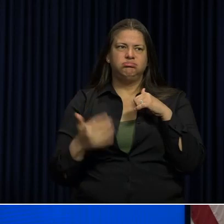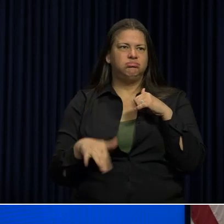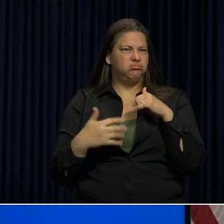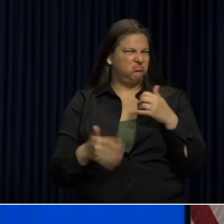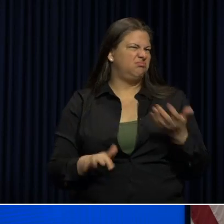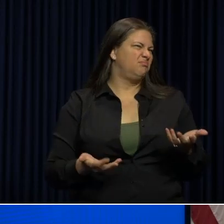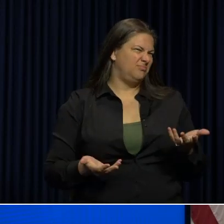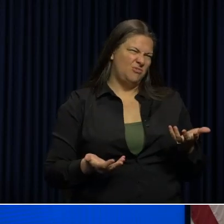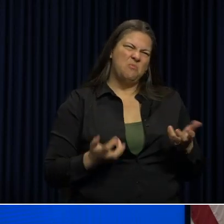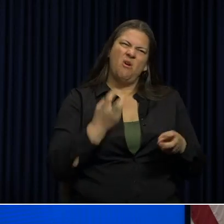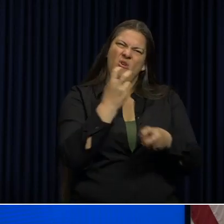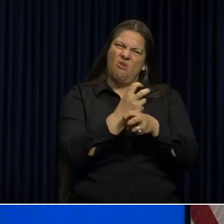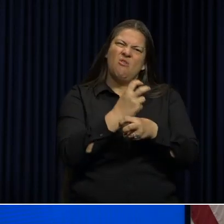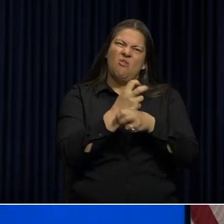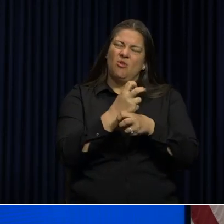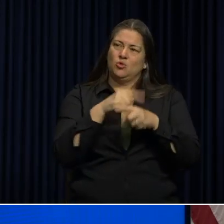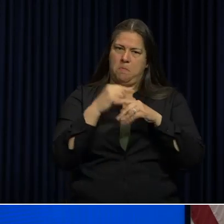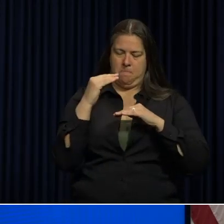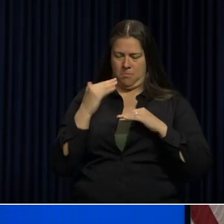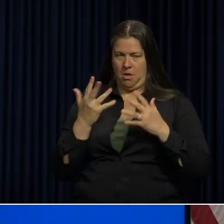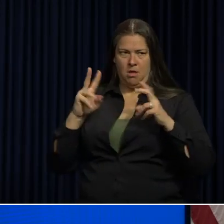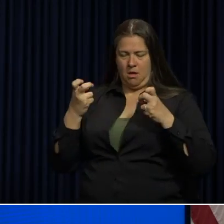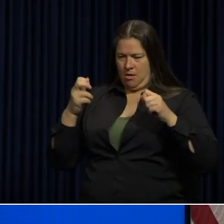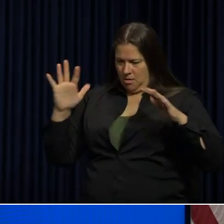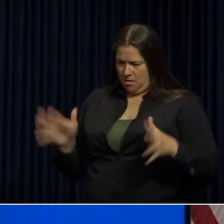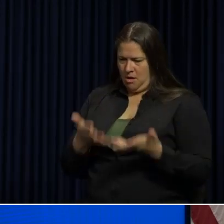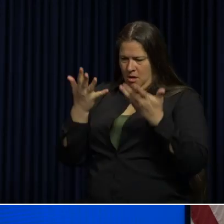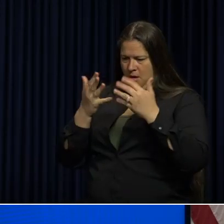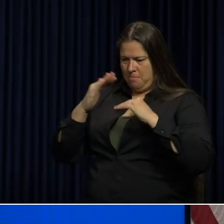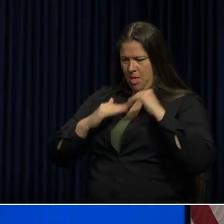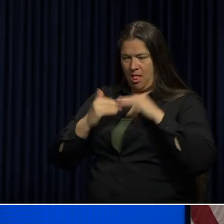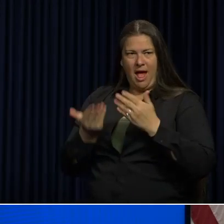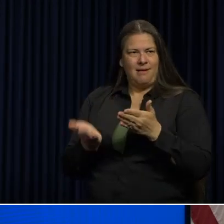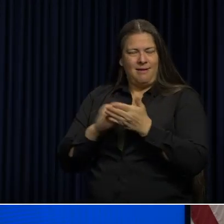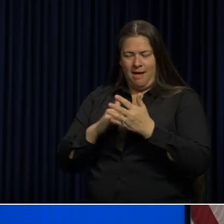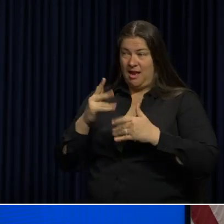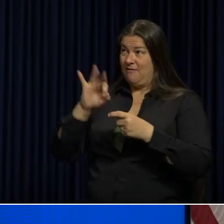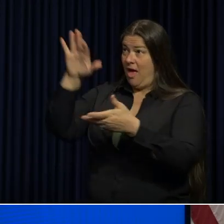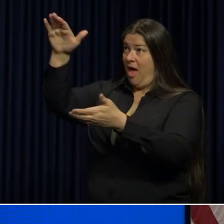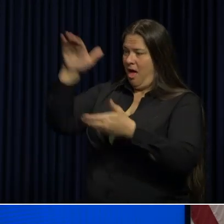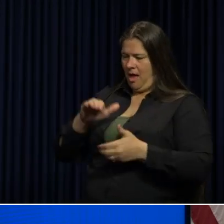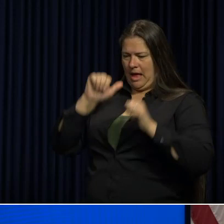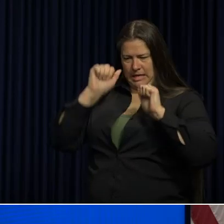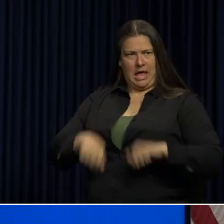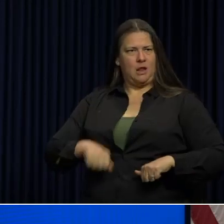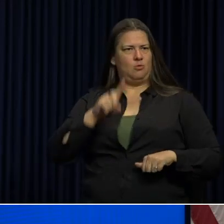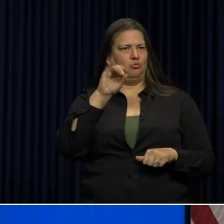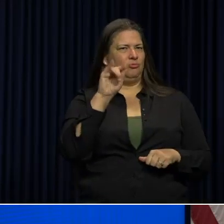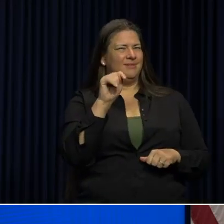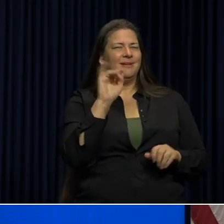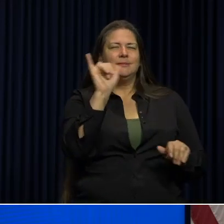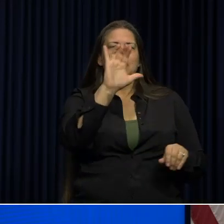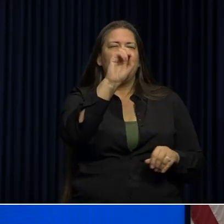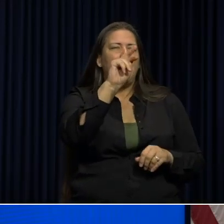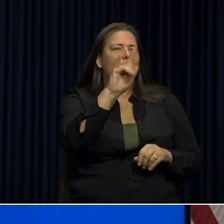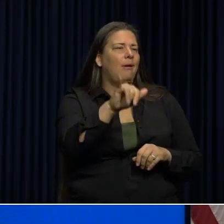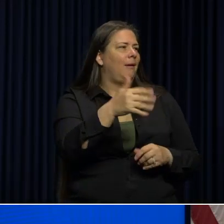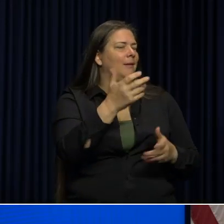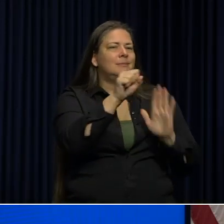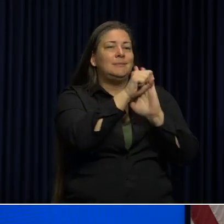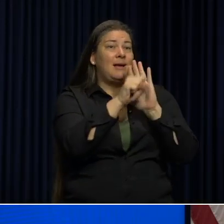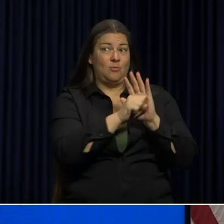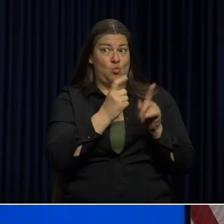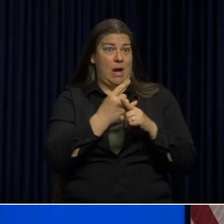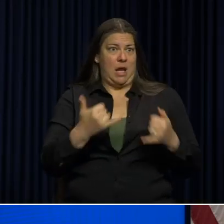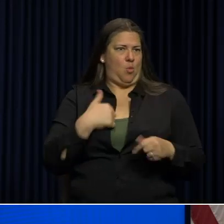efforts to rebuild if we don't see an aid package, not only for states, but cities and counties. And right now we can't use any of the